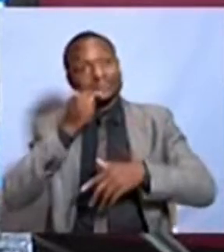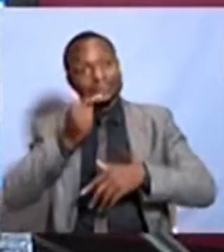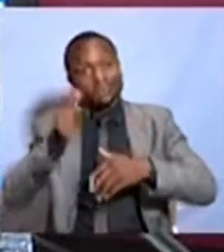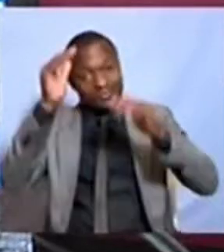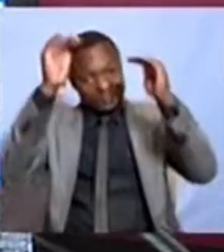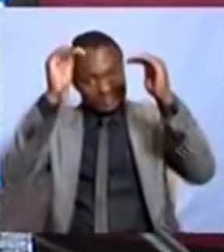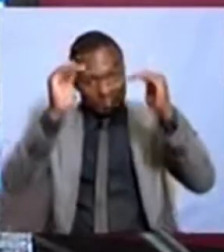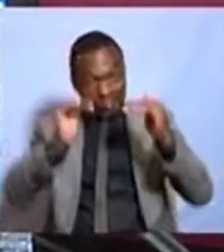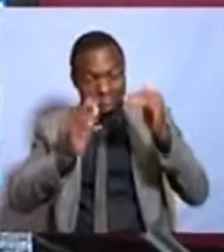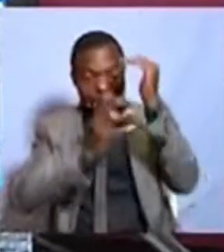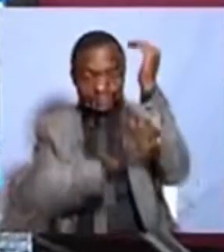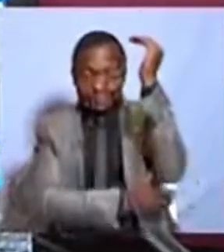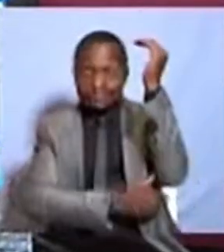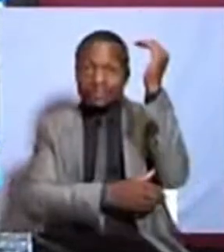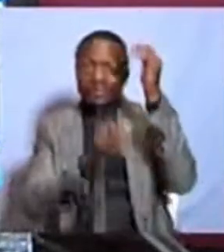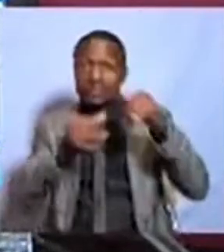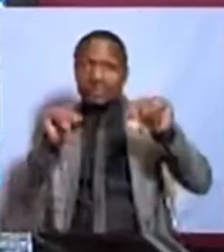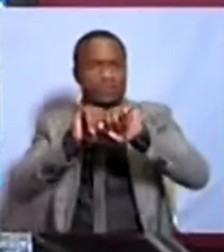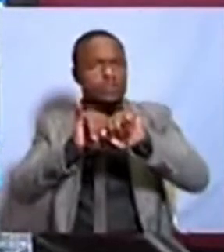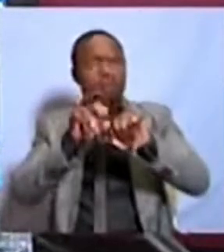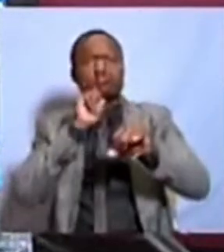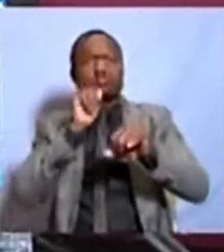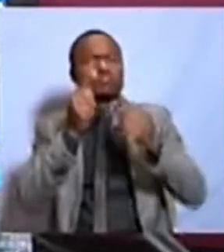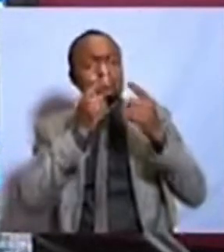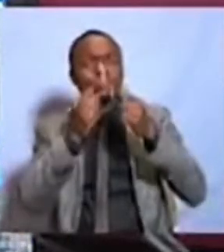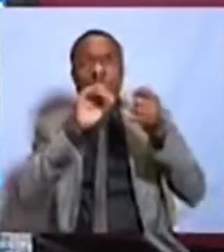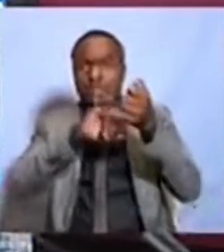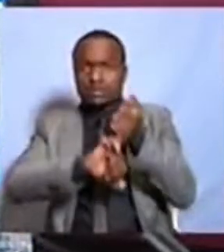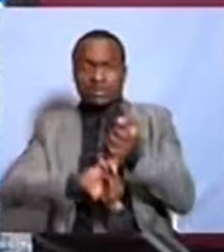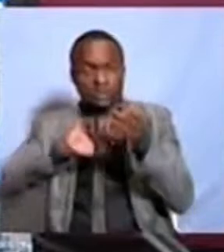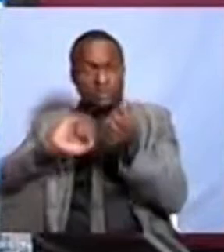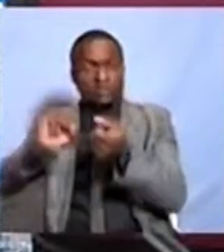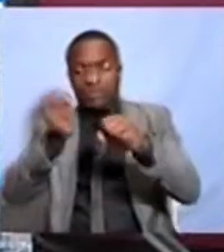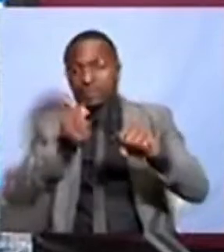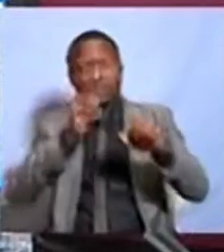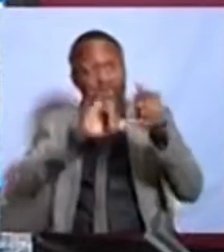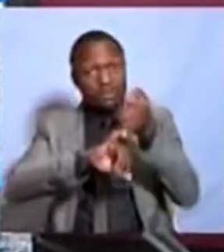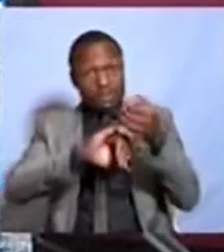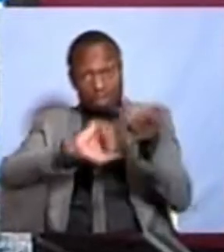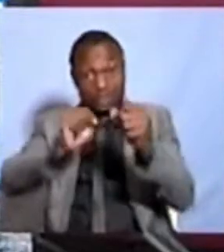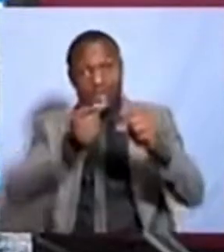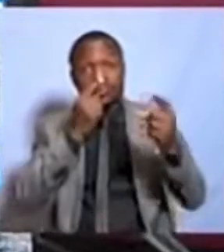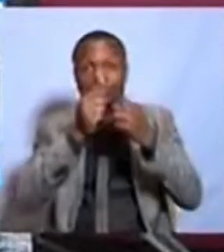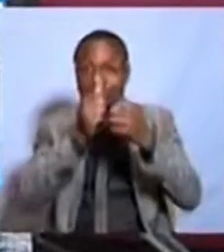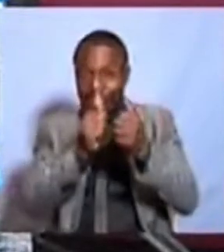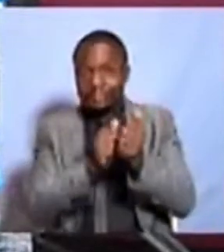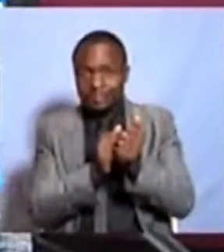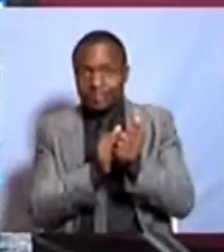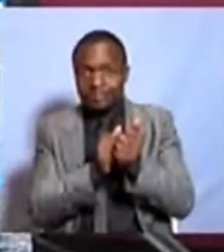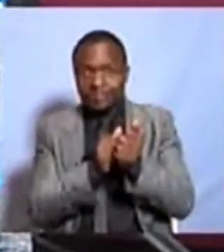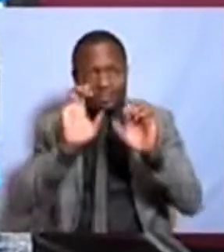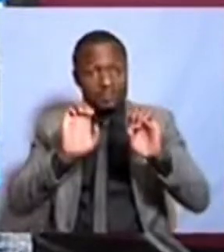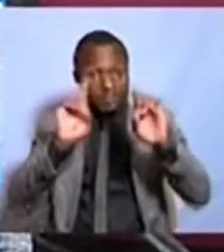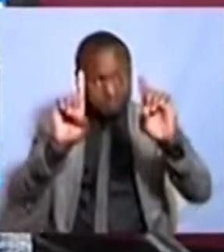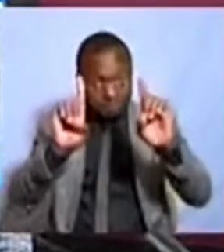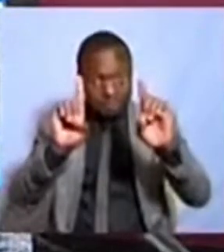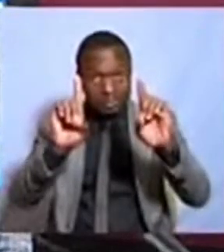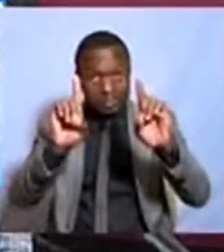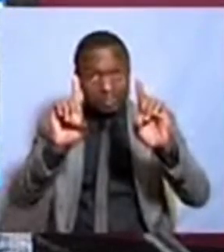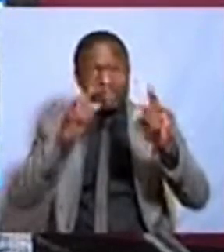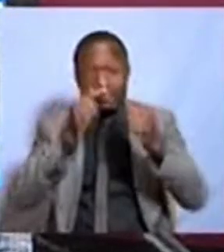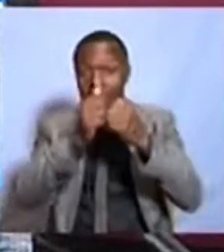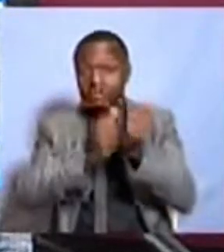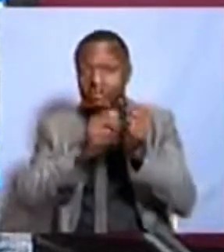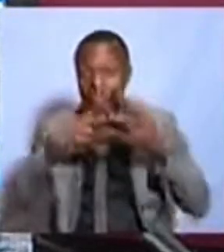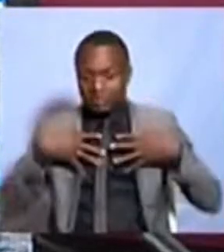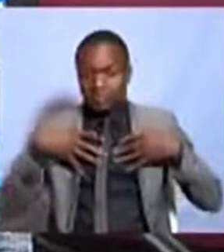reducing poverty, it's very dynamic. We can't just speak to social protection. Social protection also speaks to education, it also speaks to health, it